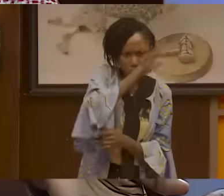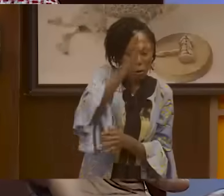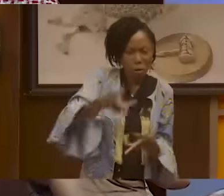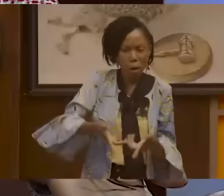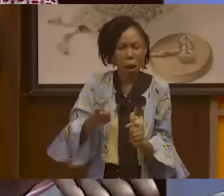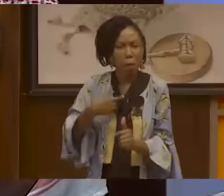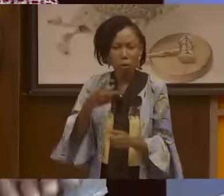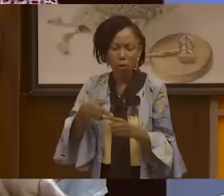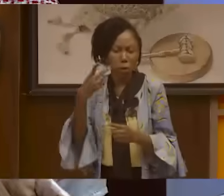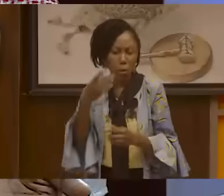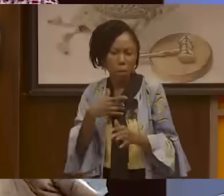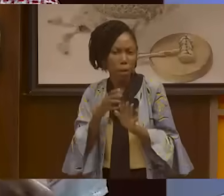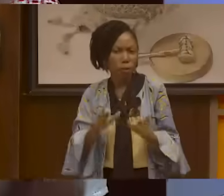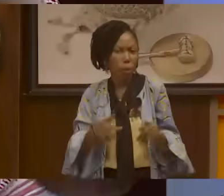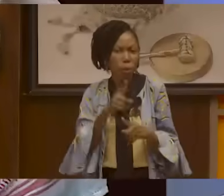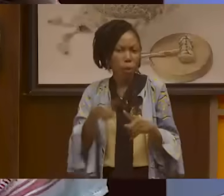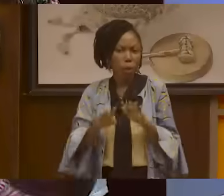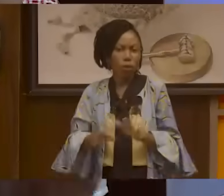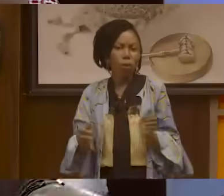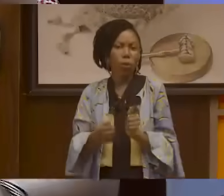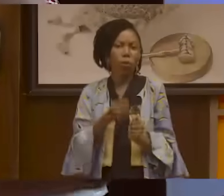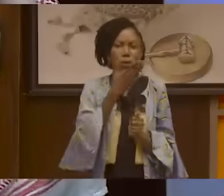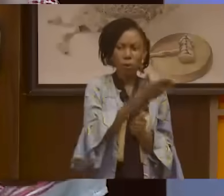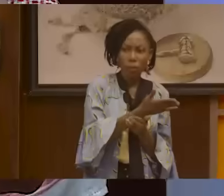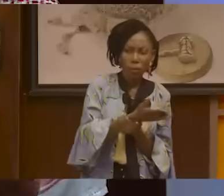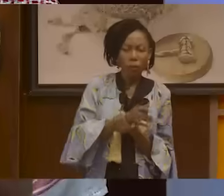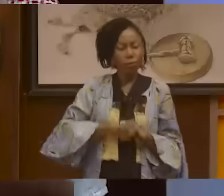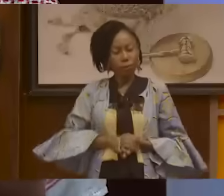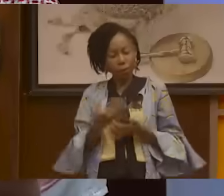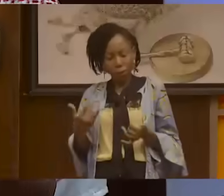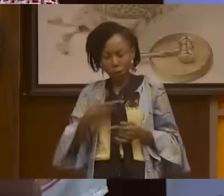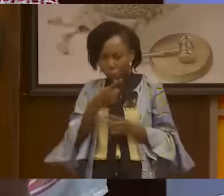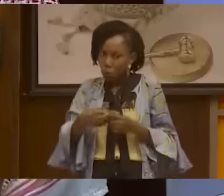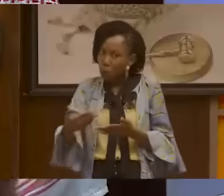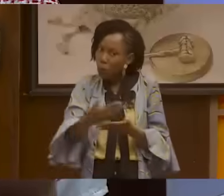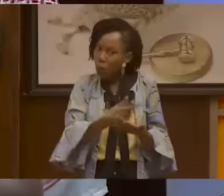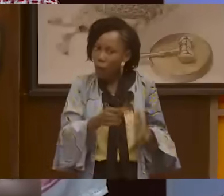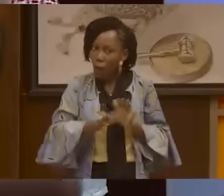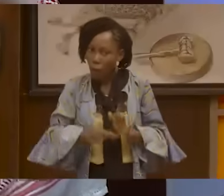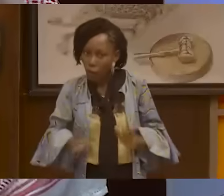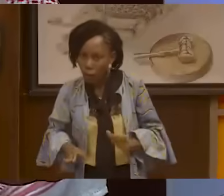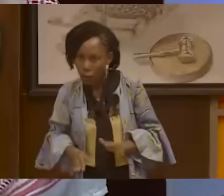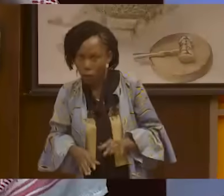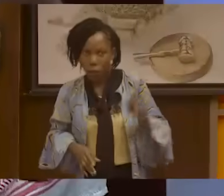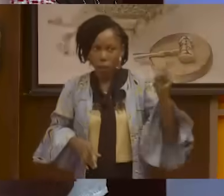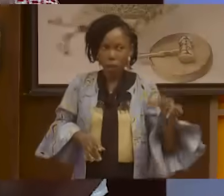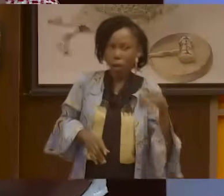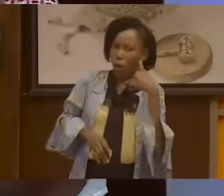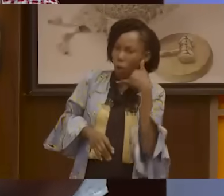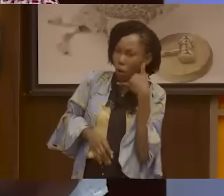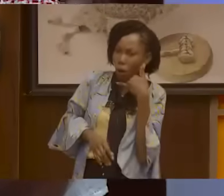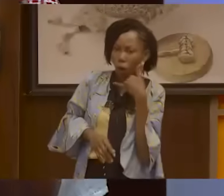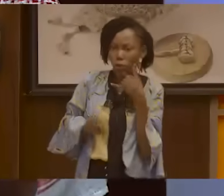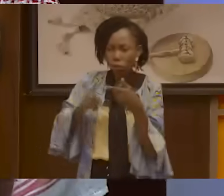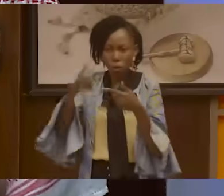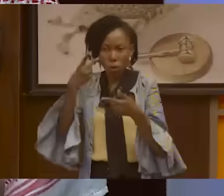the kids. Okay. And he started seeing the kids. I never, because I told him he shouldn't come, because anytime he calls, I might be at work or somewhere